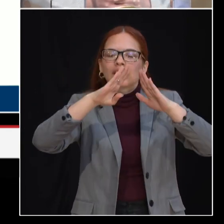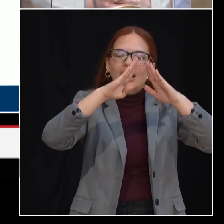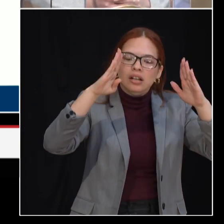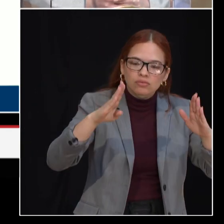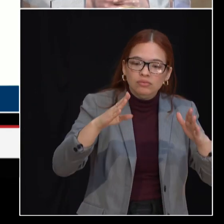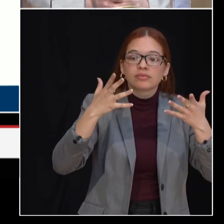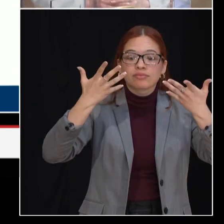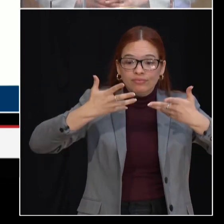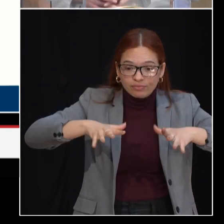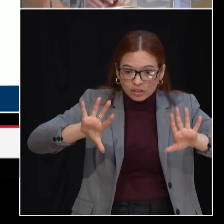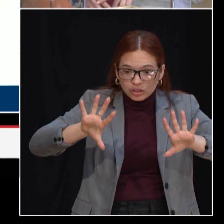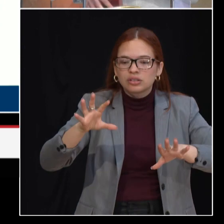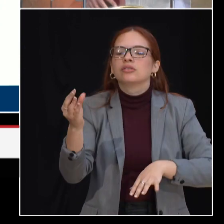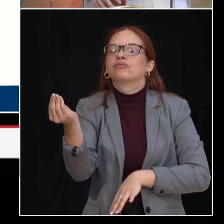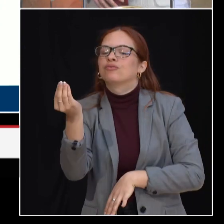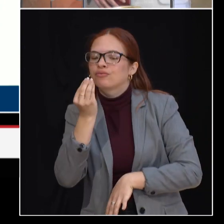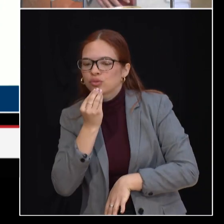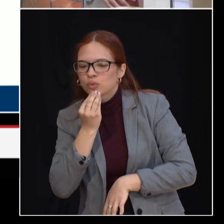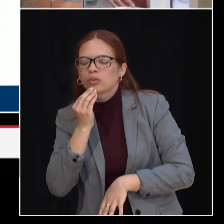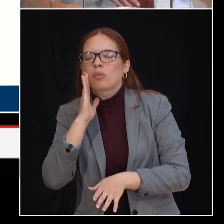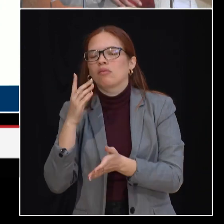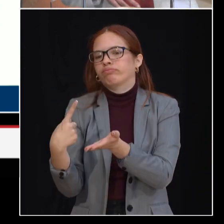food.